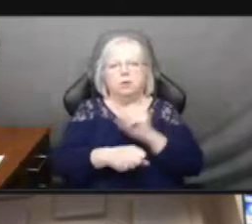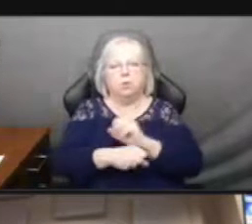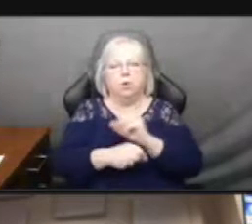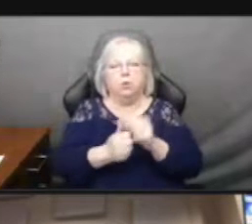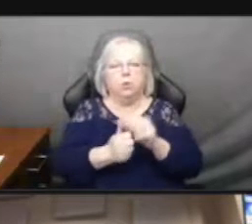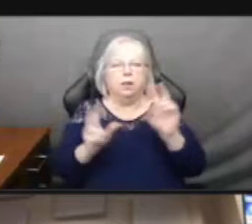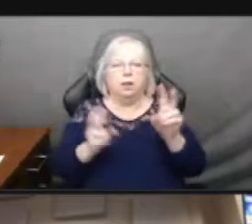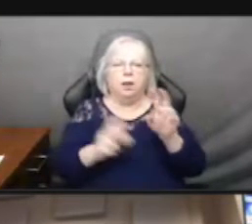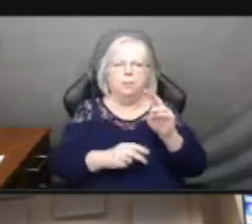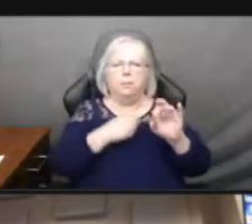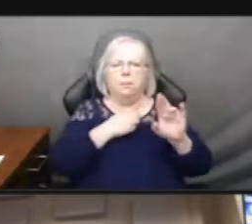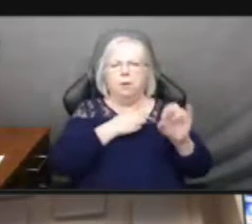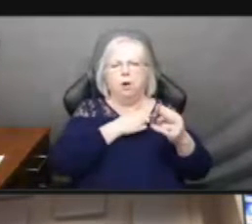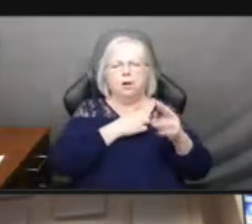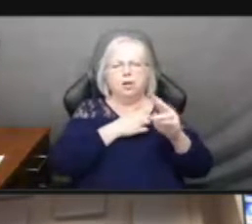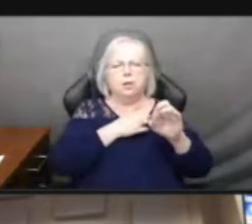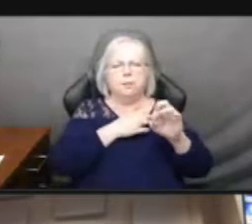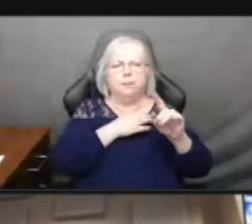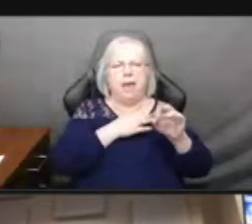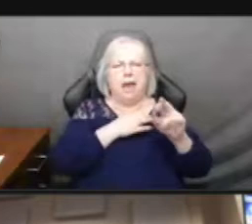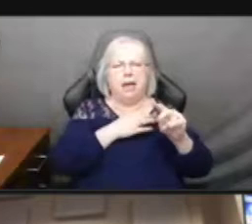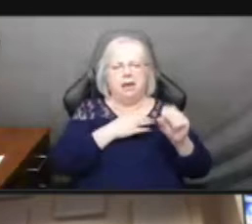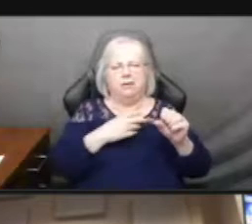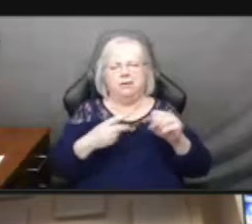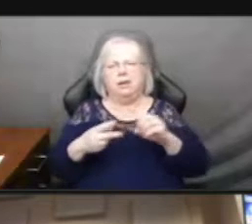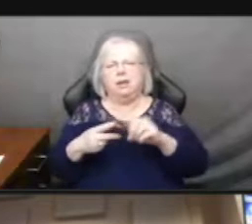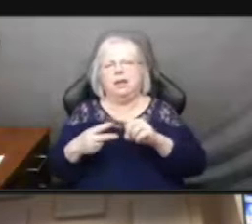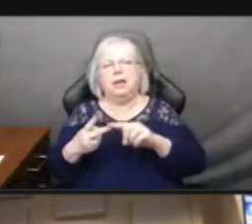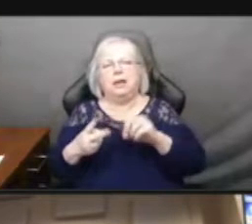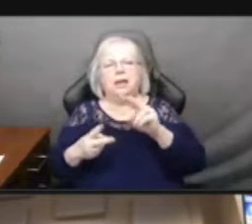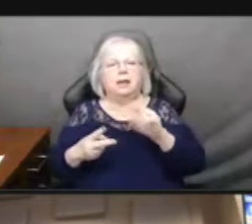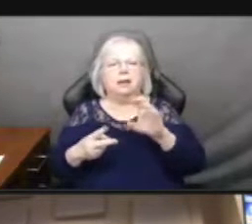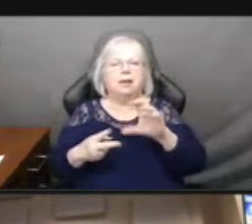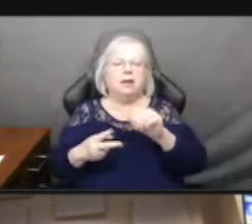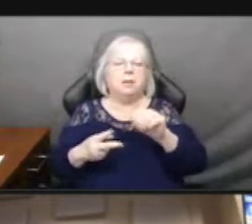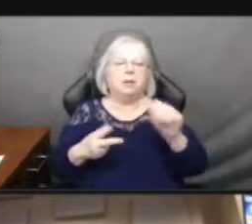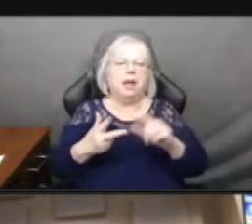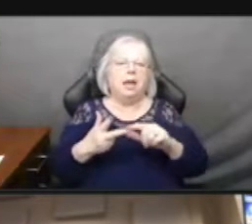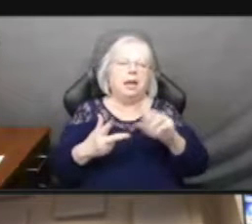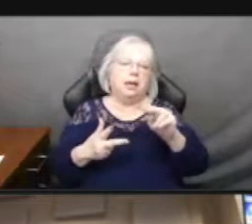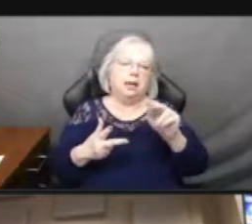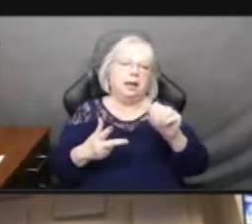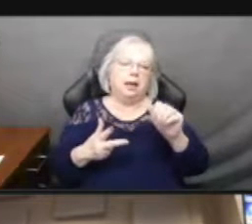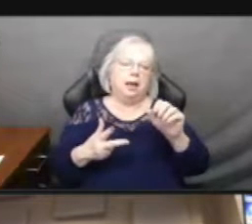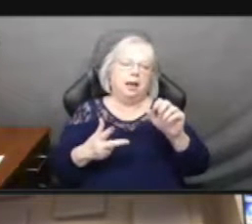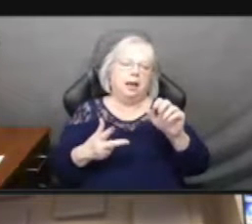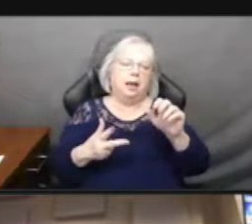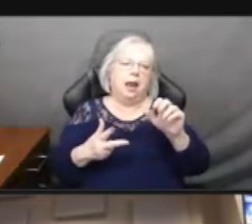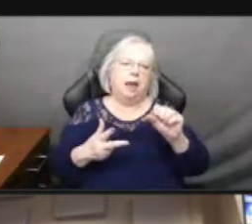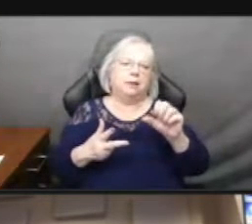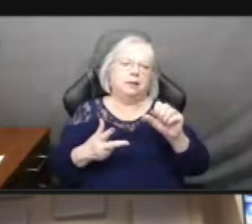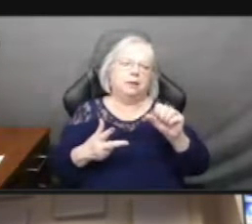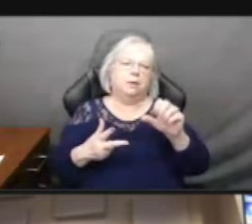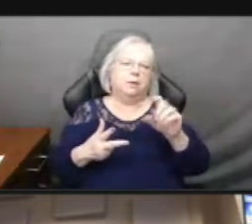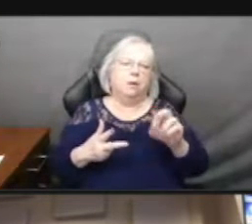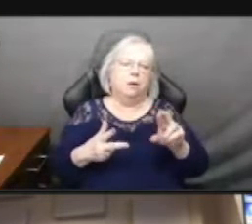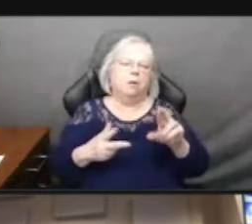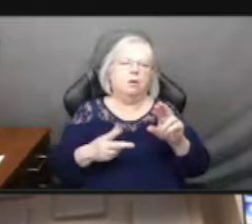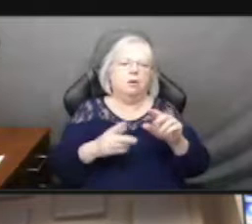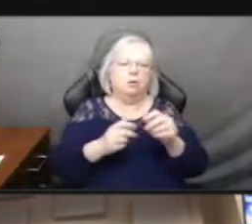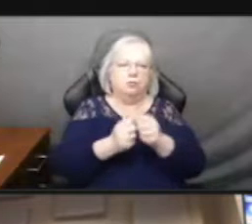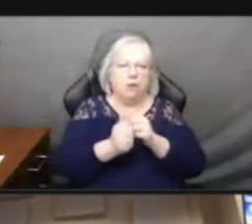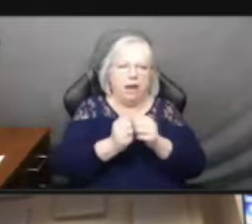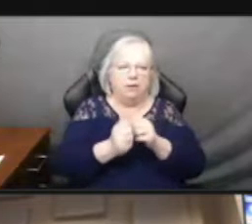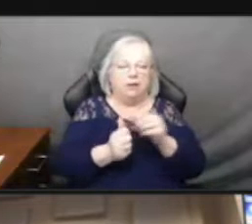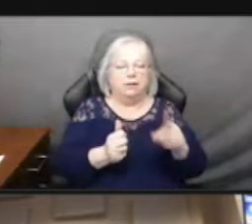Madness with the NCAA, as well as some NASCAR races, and they really have a great track record with this.